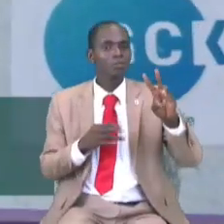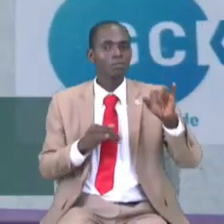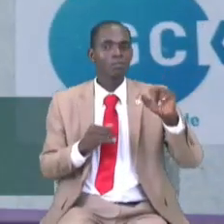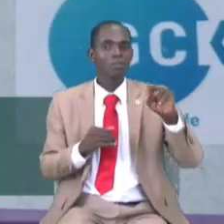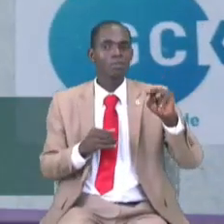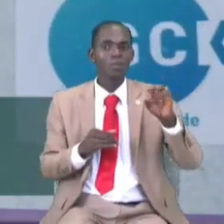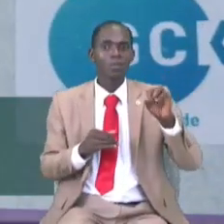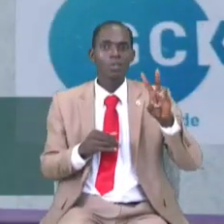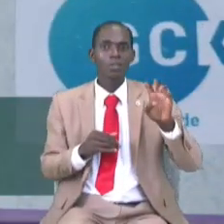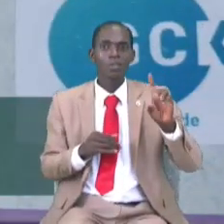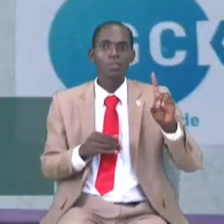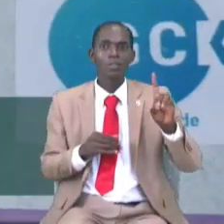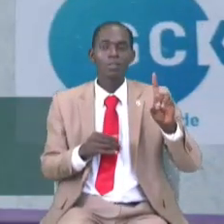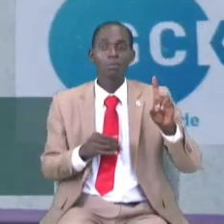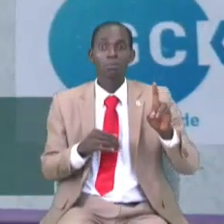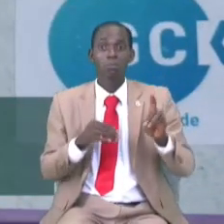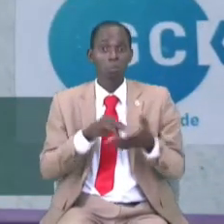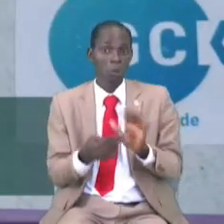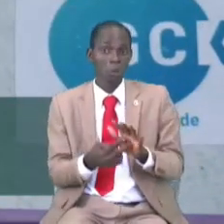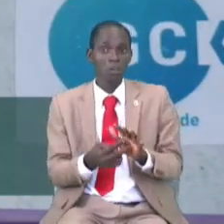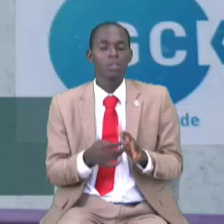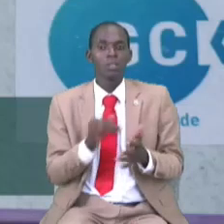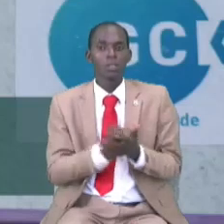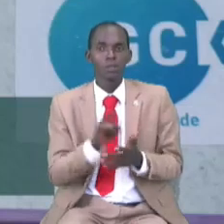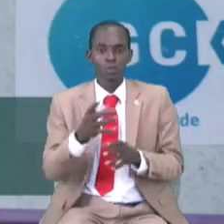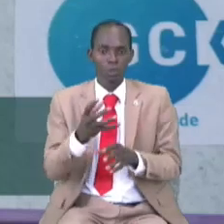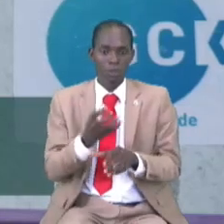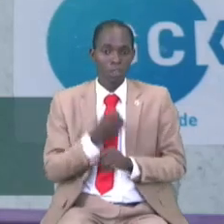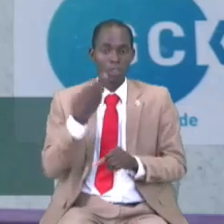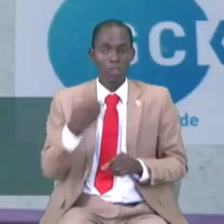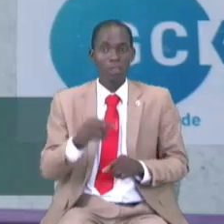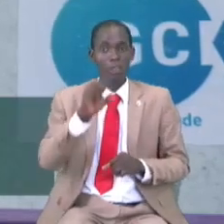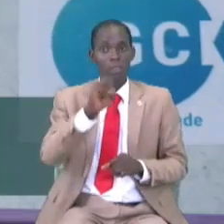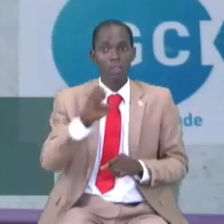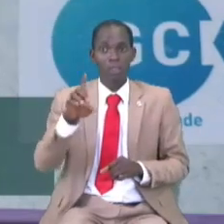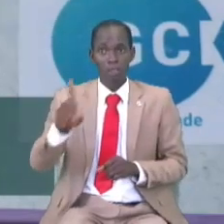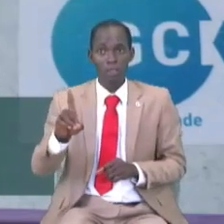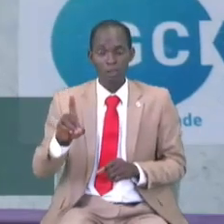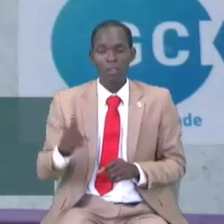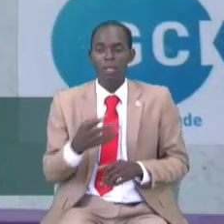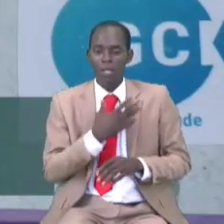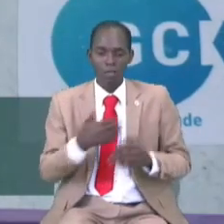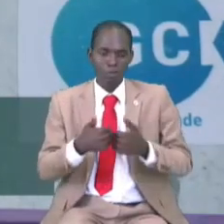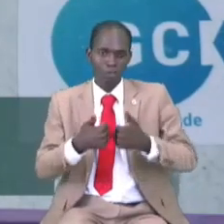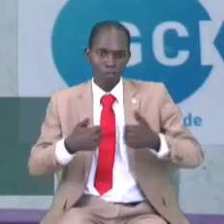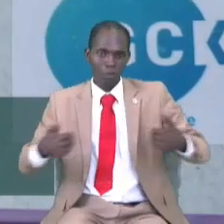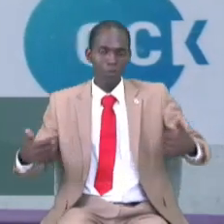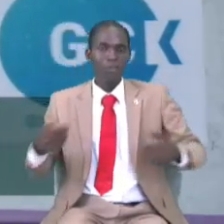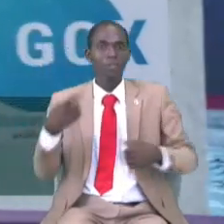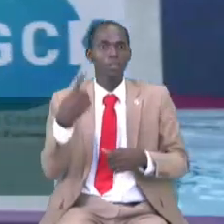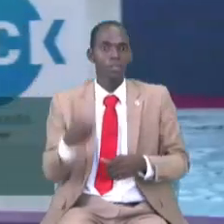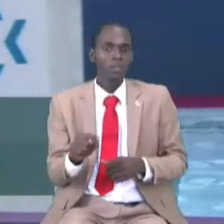you separate the chaff from the real seed. And then the wind will blow the chaff